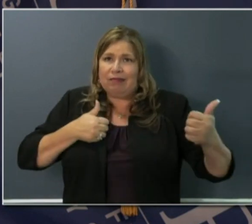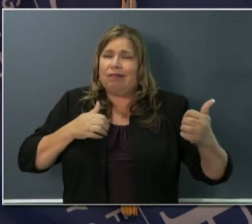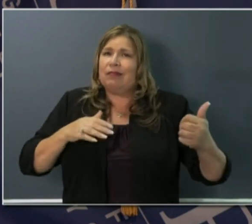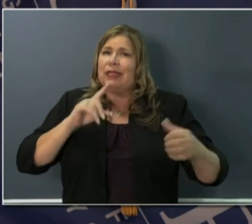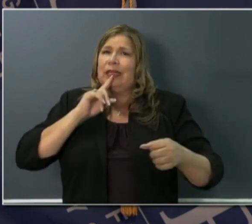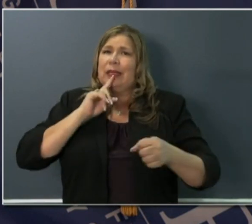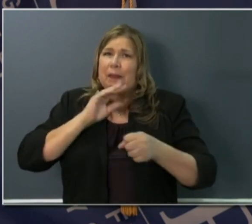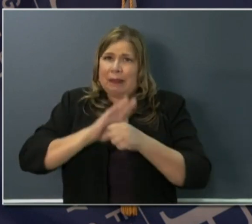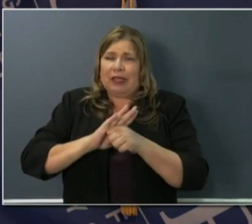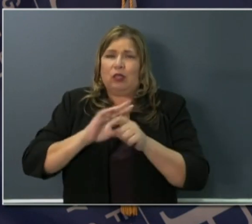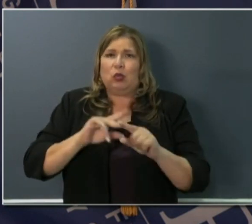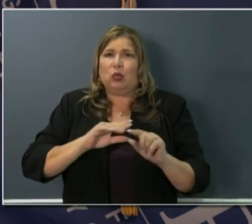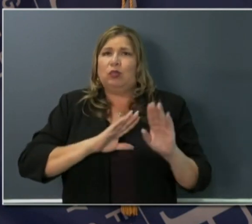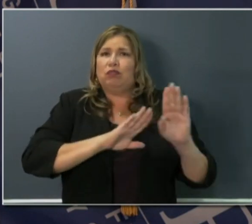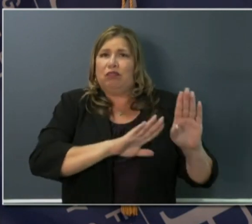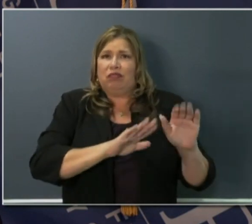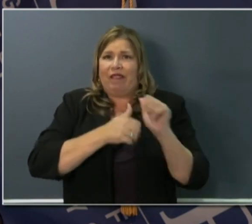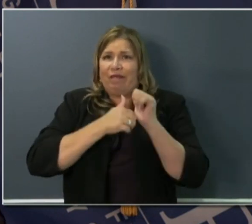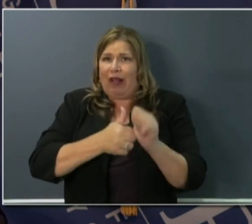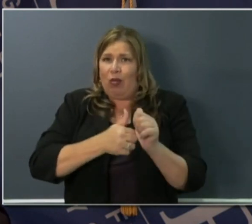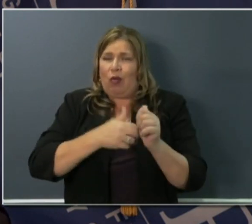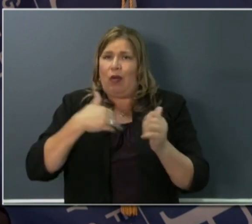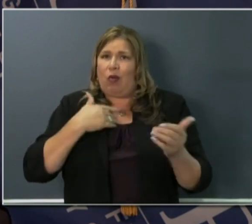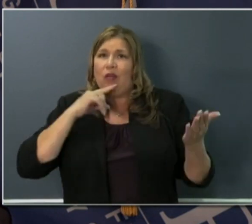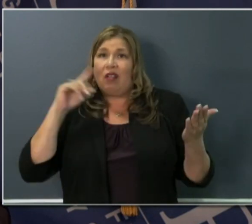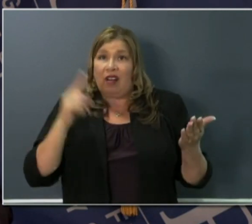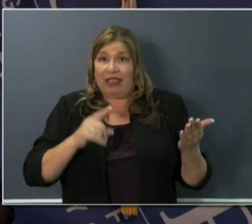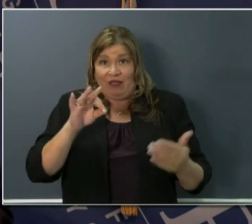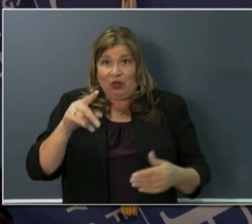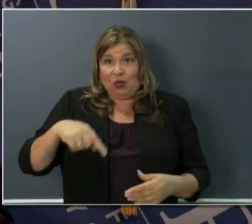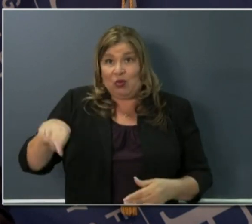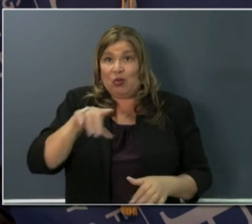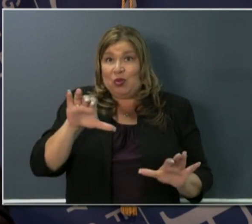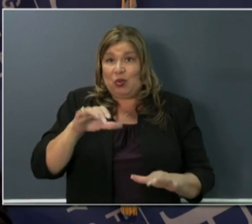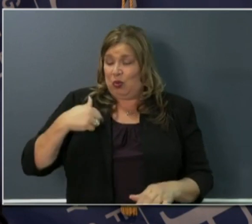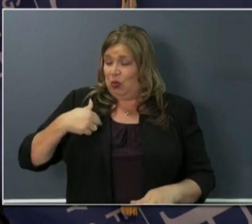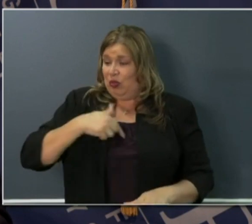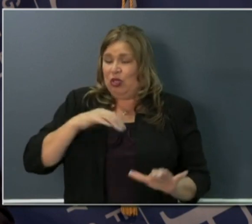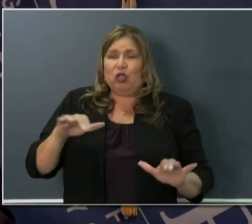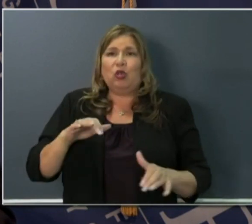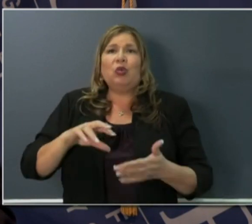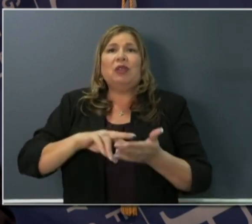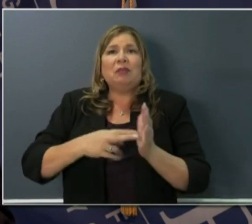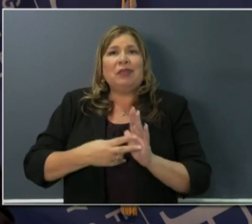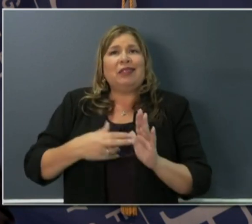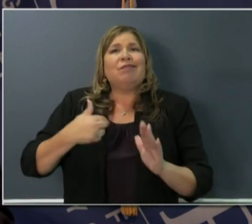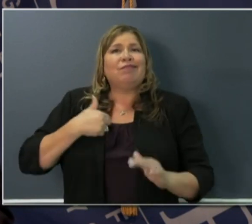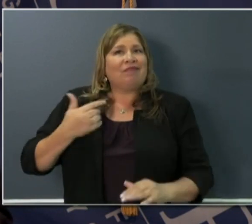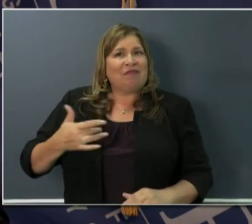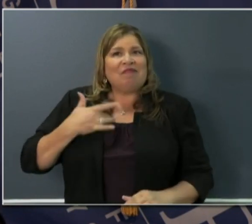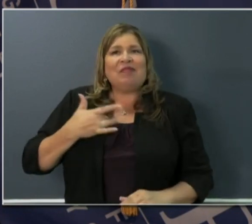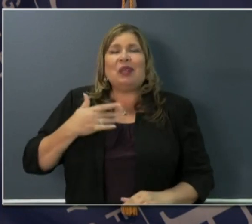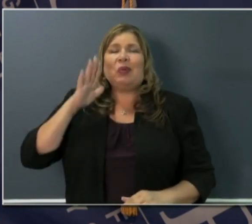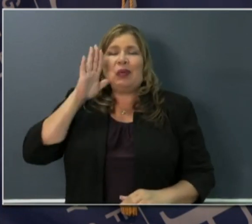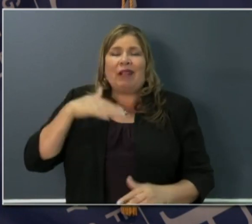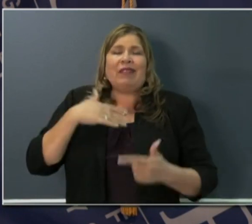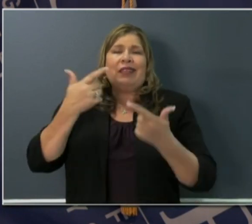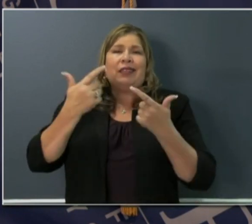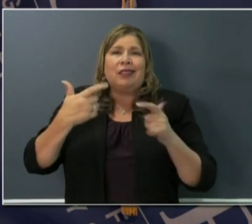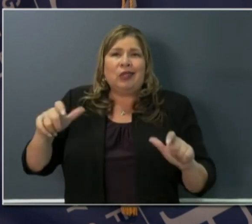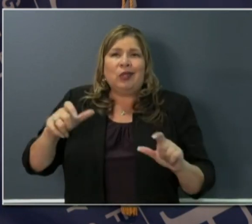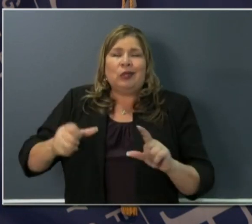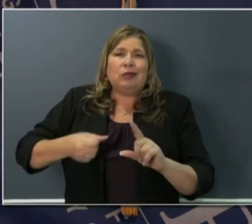commit to doing so. And if we do, then we, I think, will have a tremendous impact